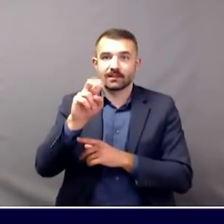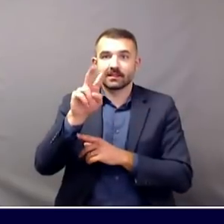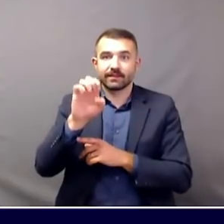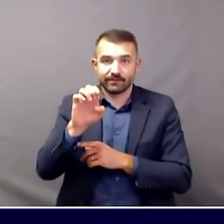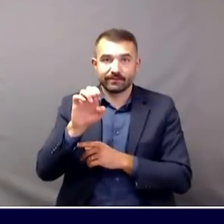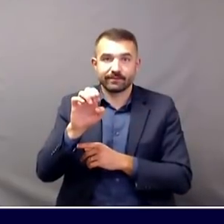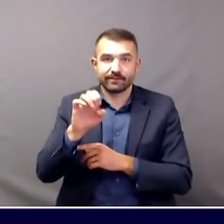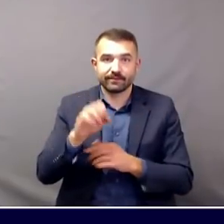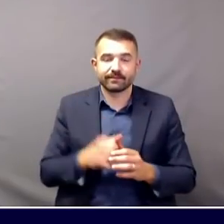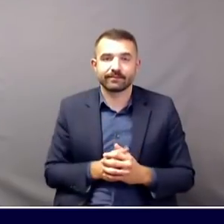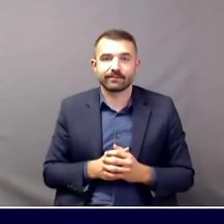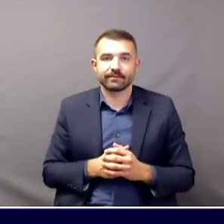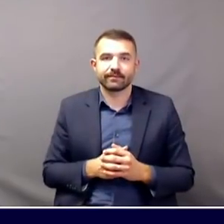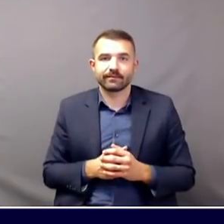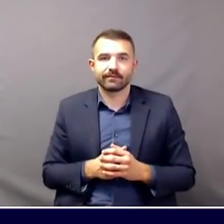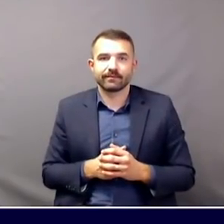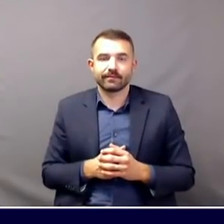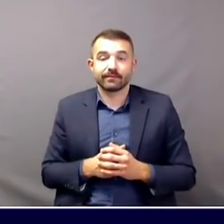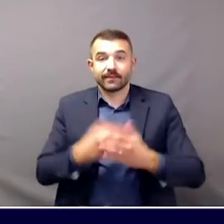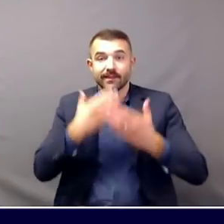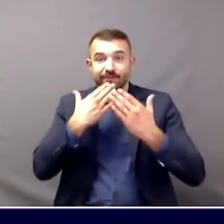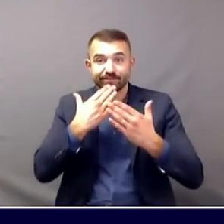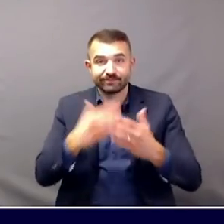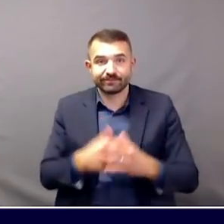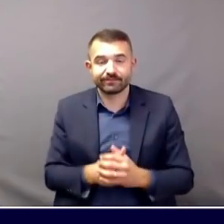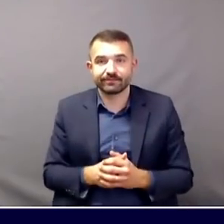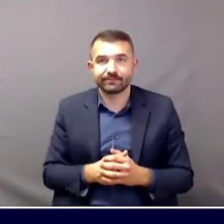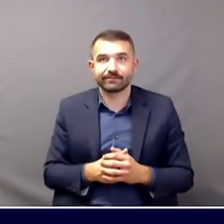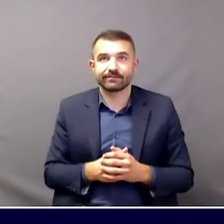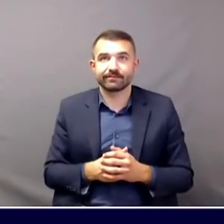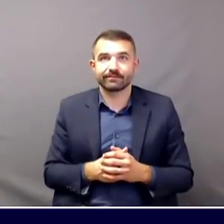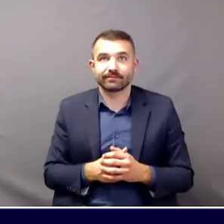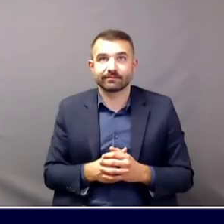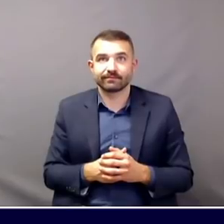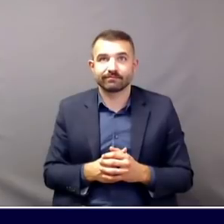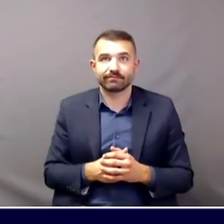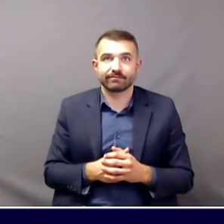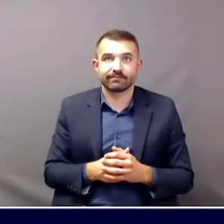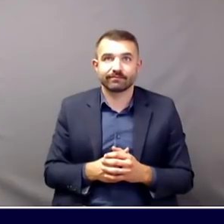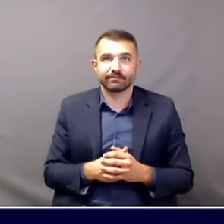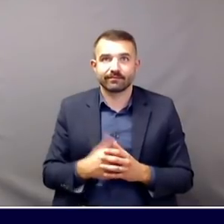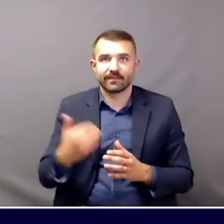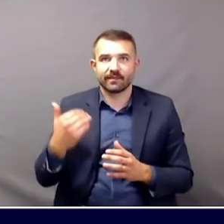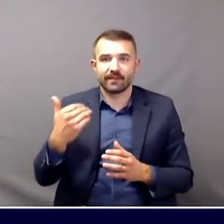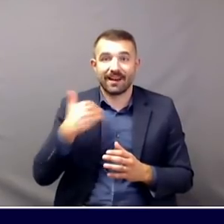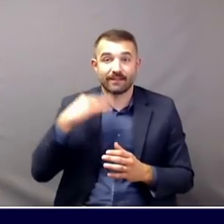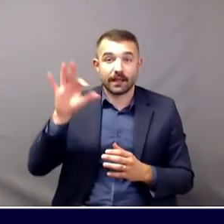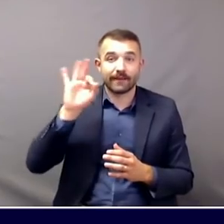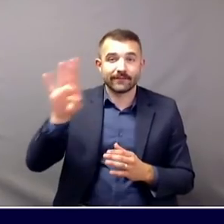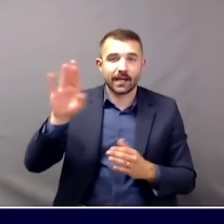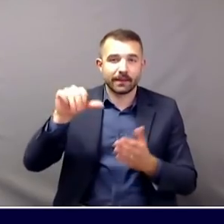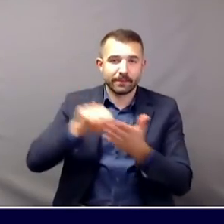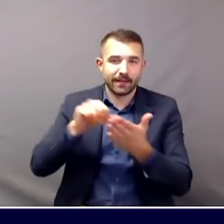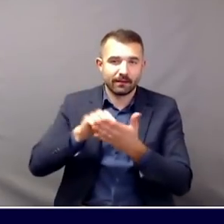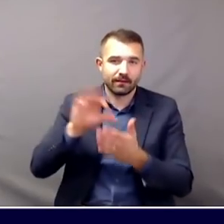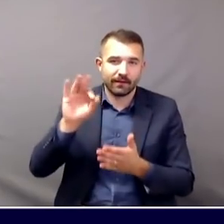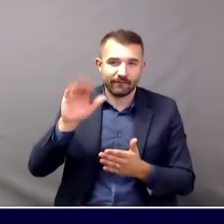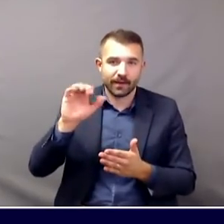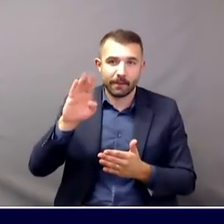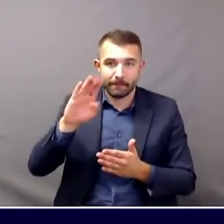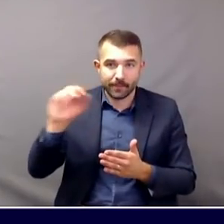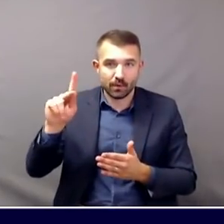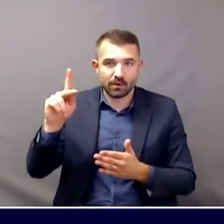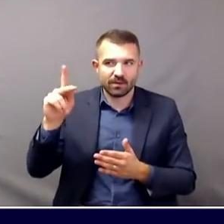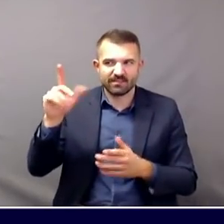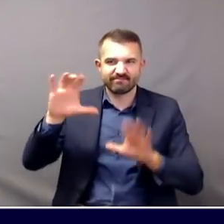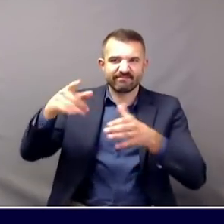Hi, thank you, Dr. Shah. There's a group formed on Facebook opposed to wearing of masks, and they've announced they're going